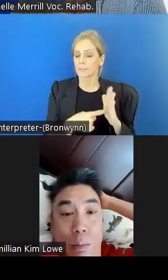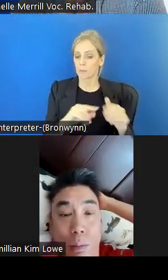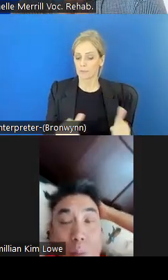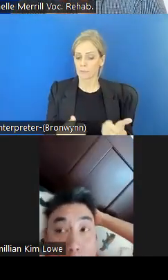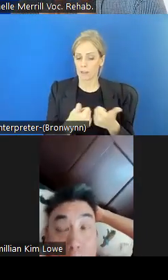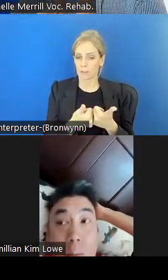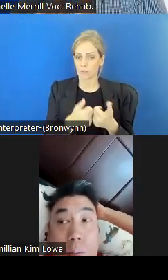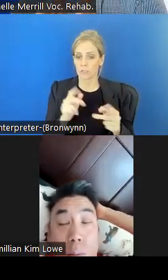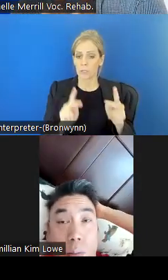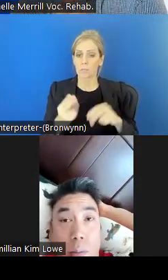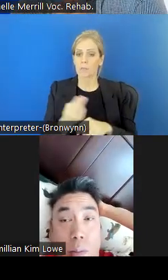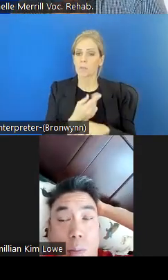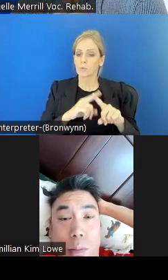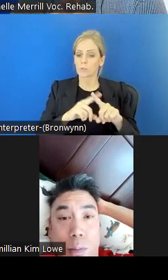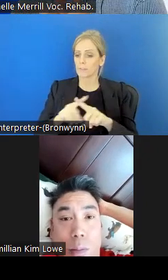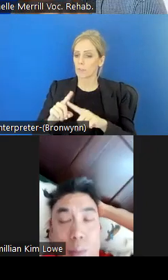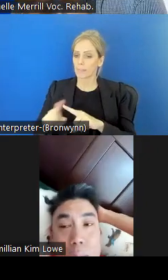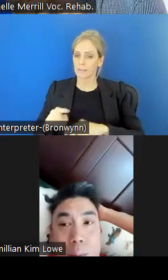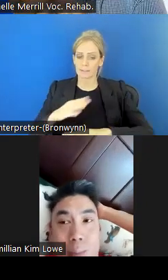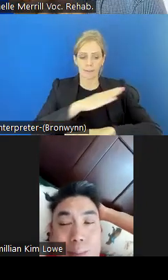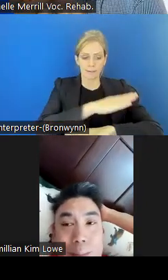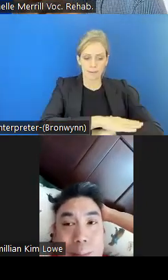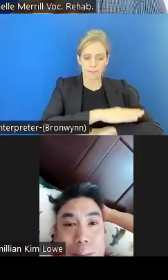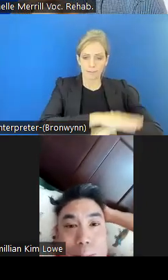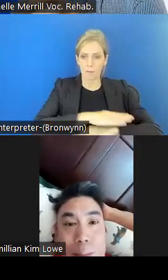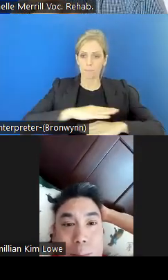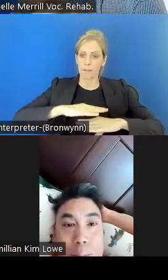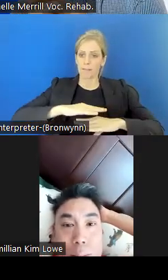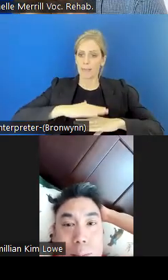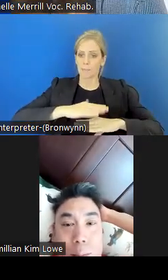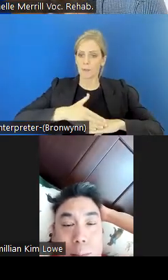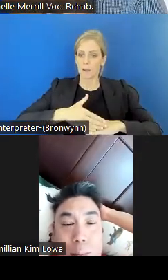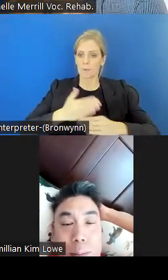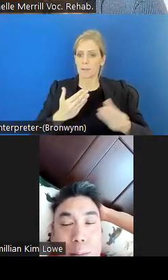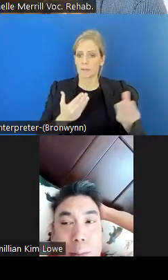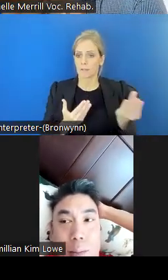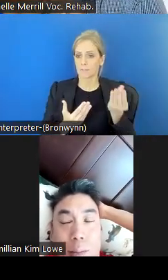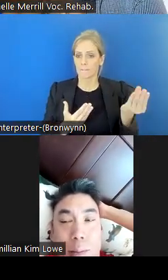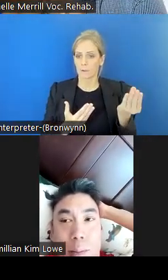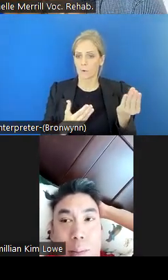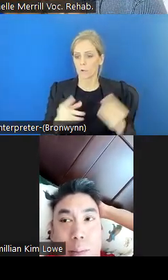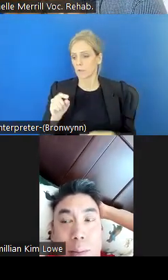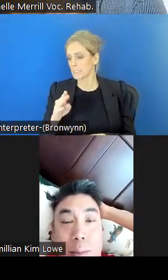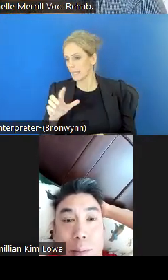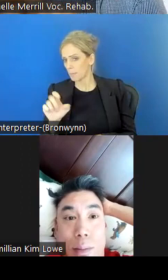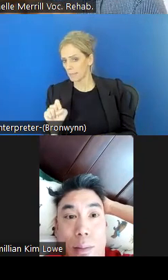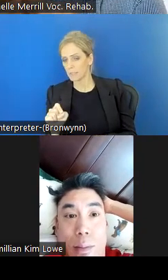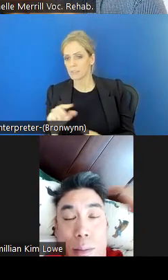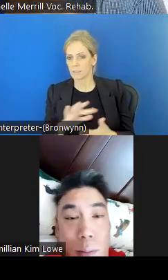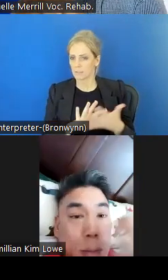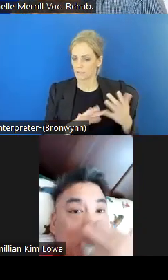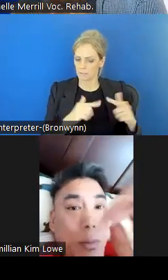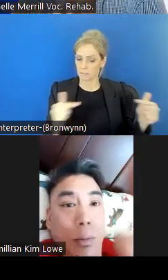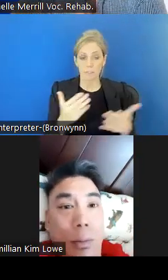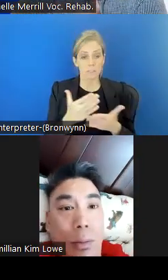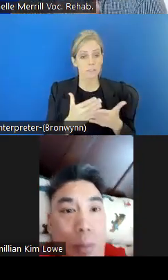laptop computers, tablets, and handheld phones. And some people might be on an Apple device, some